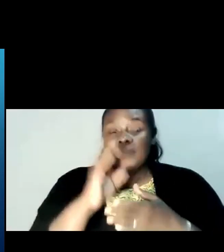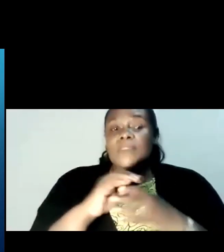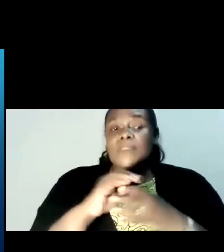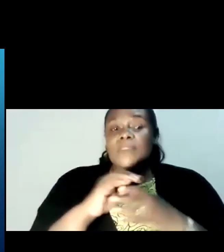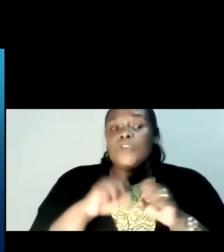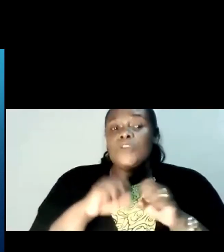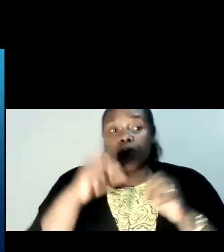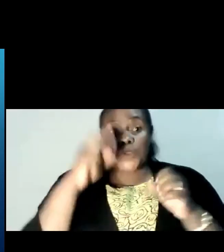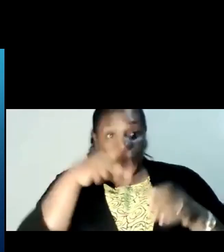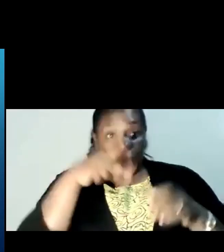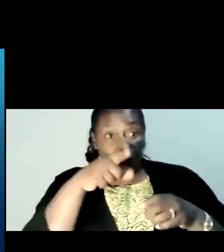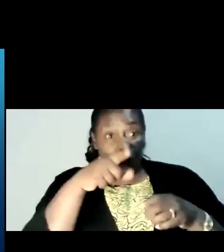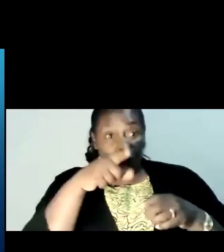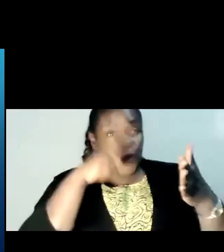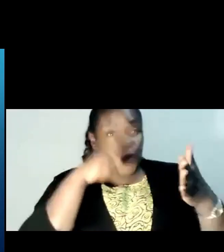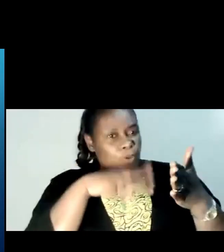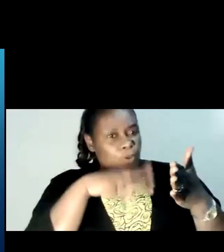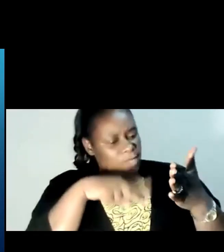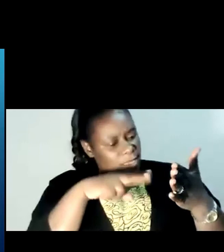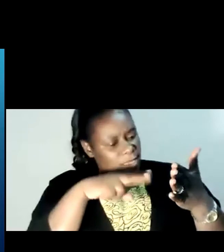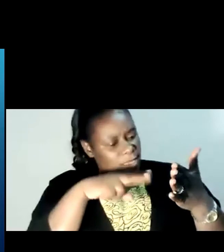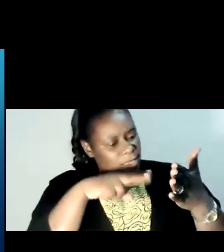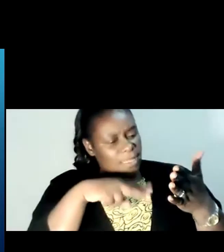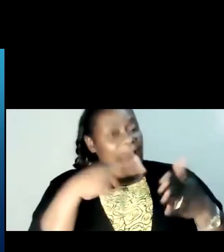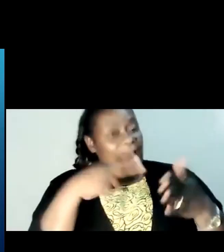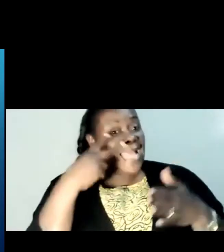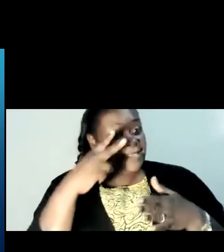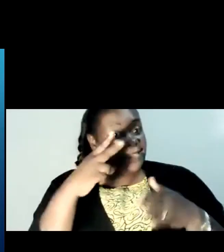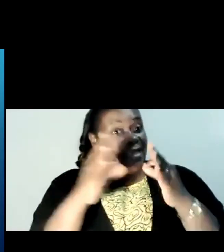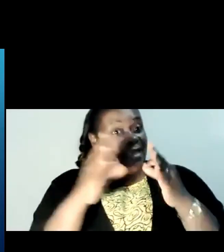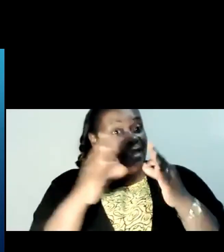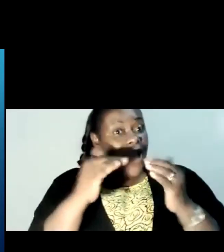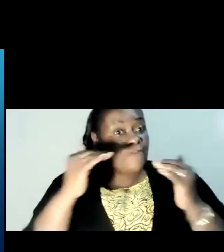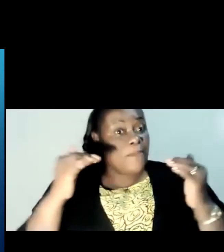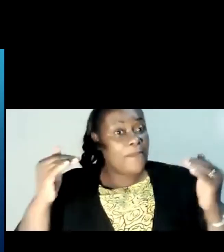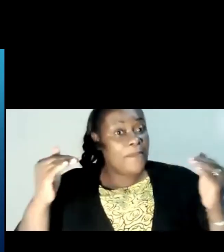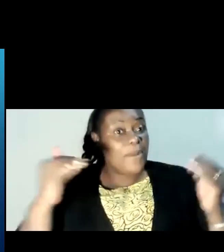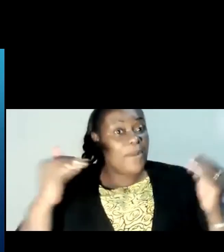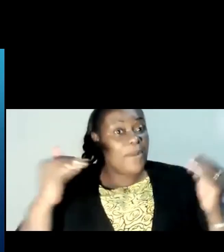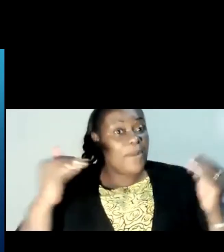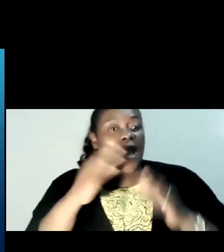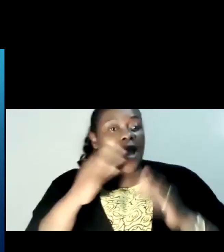lot of sugar, then it's probably something you should avoid drinking.